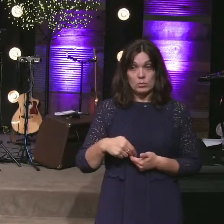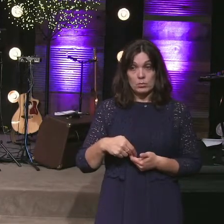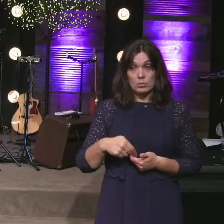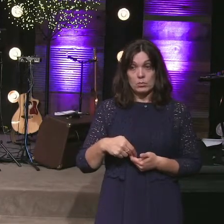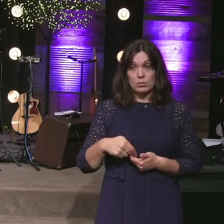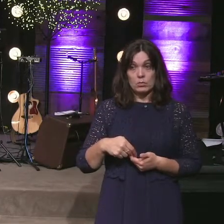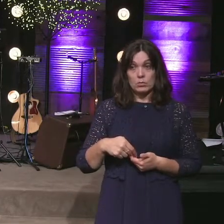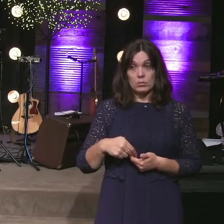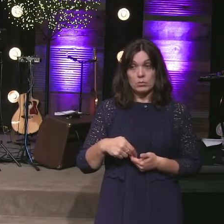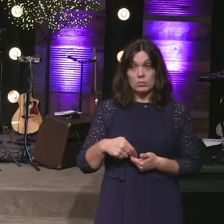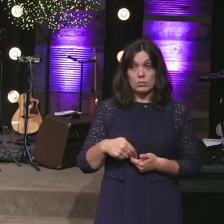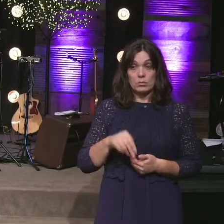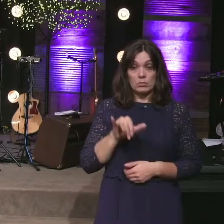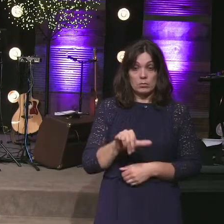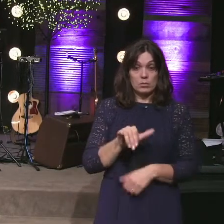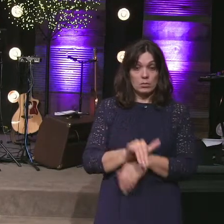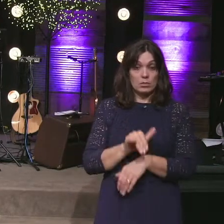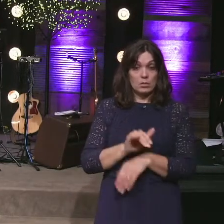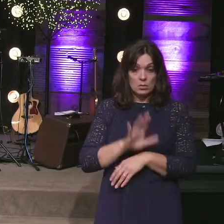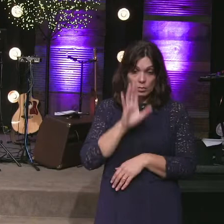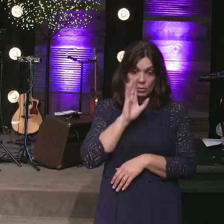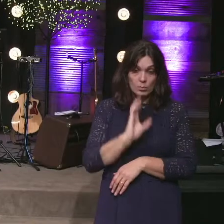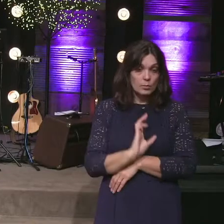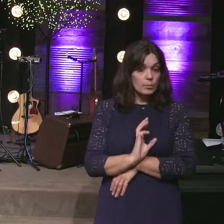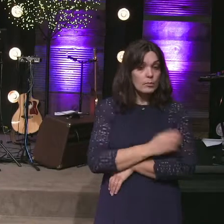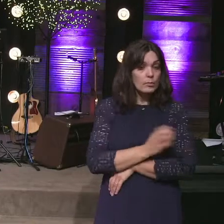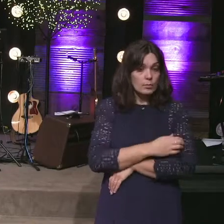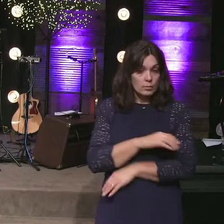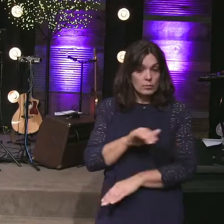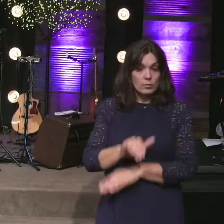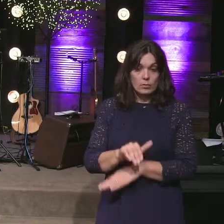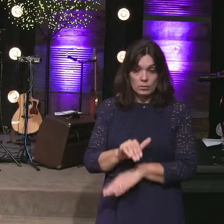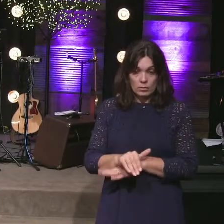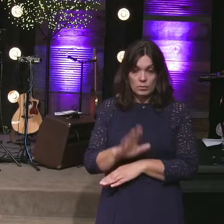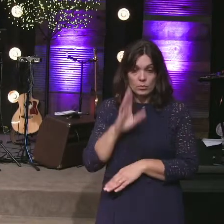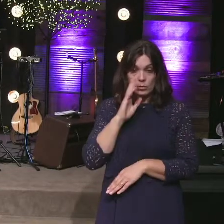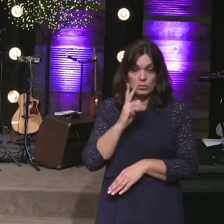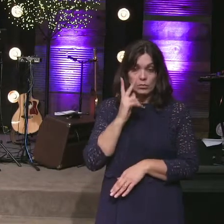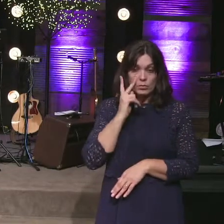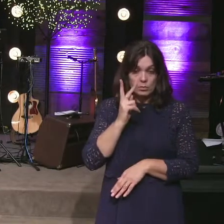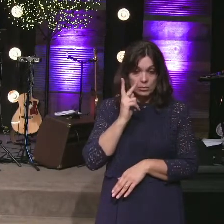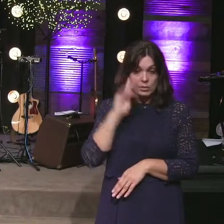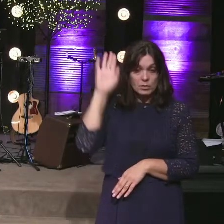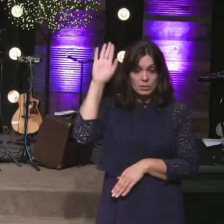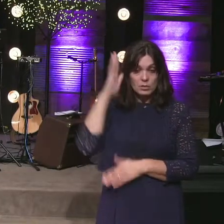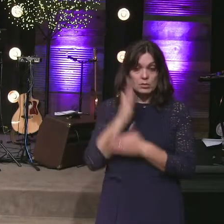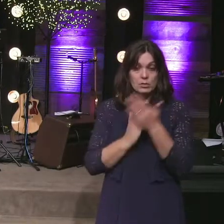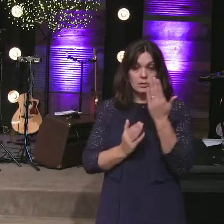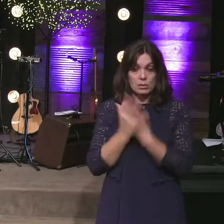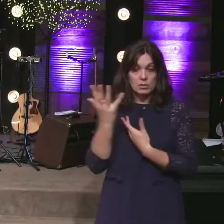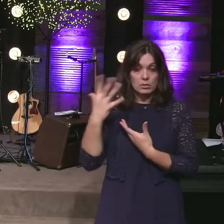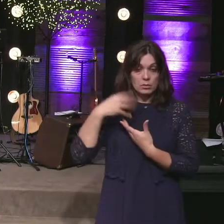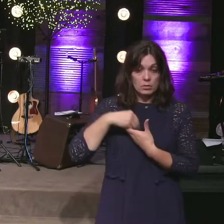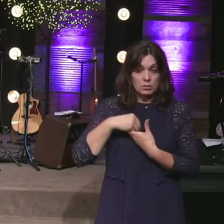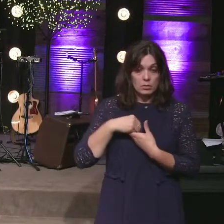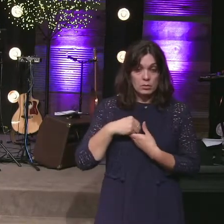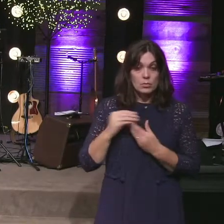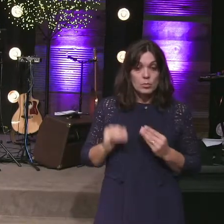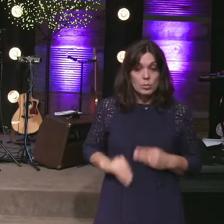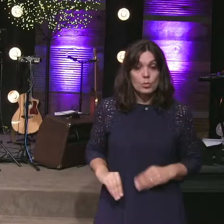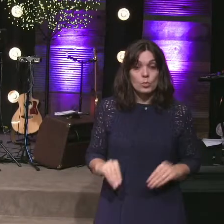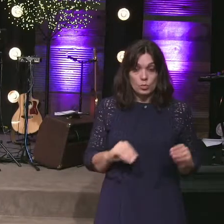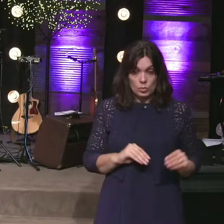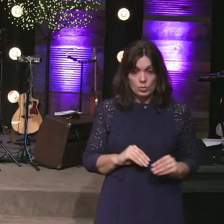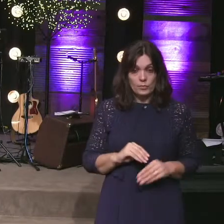In that night, it's going to be a powerful, powerful evening. We're going to see God's hand move mightily. On